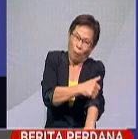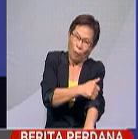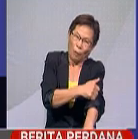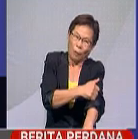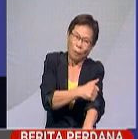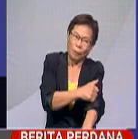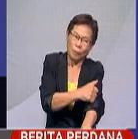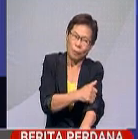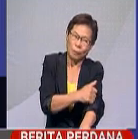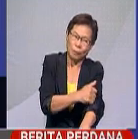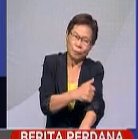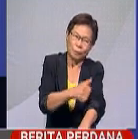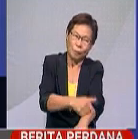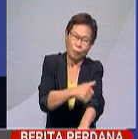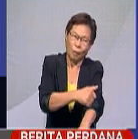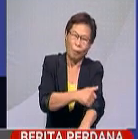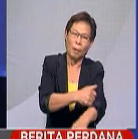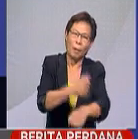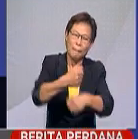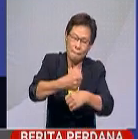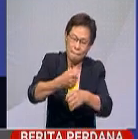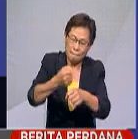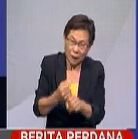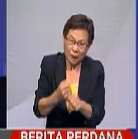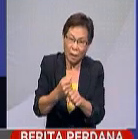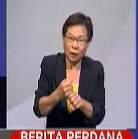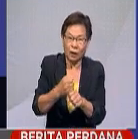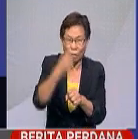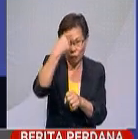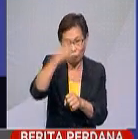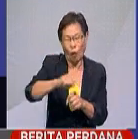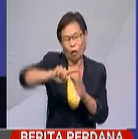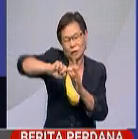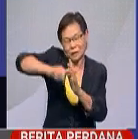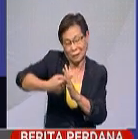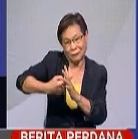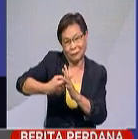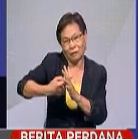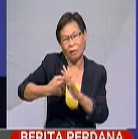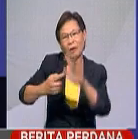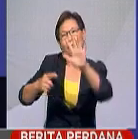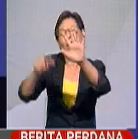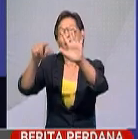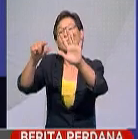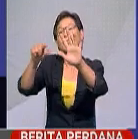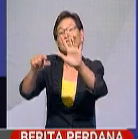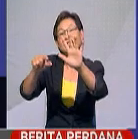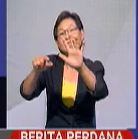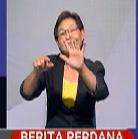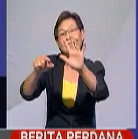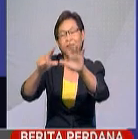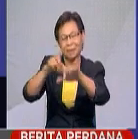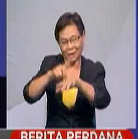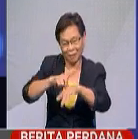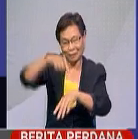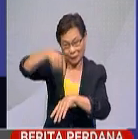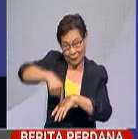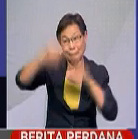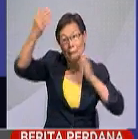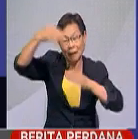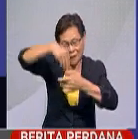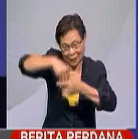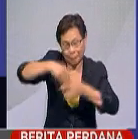block, necessary building blocks for the implementation of 5G in this